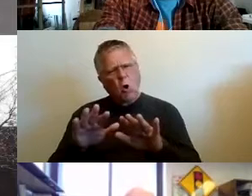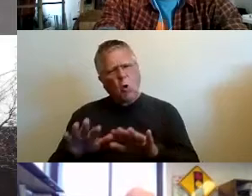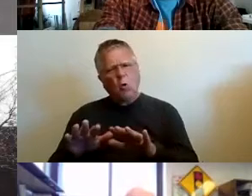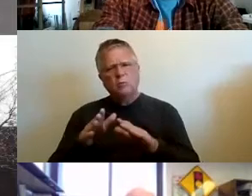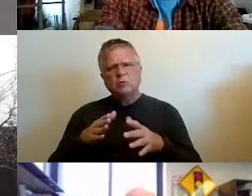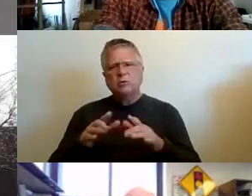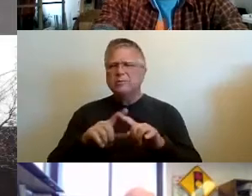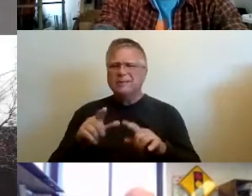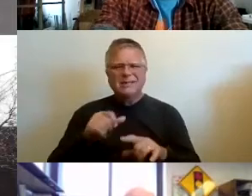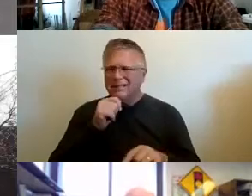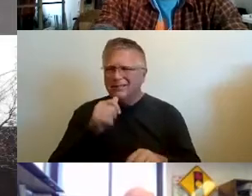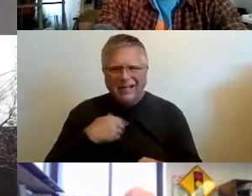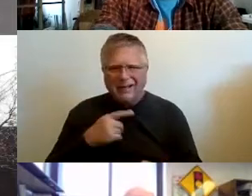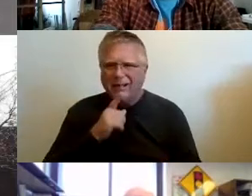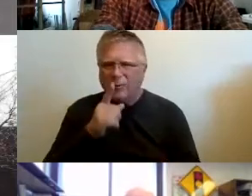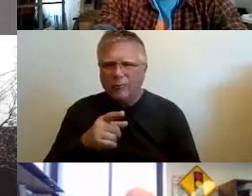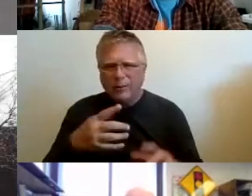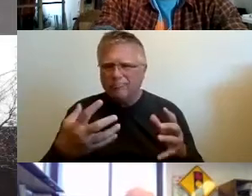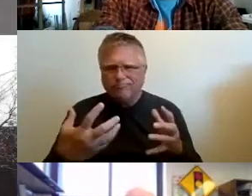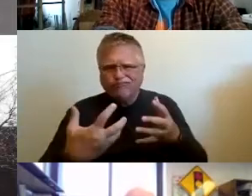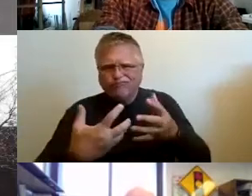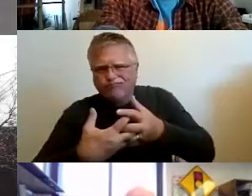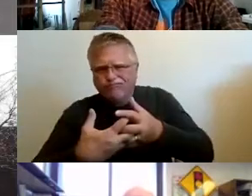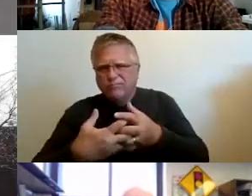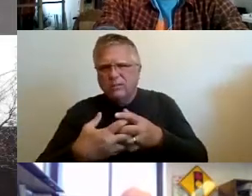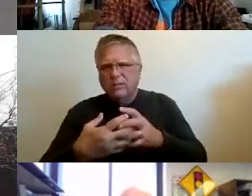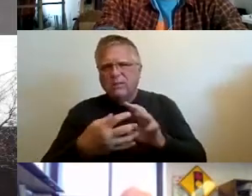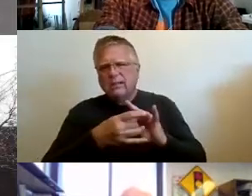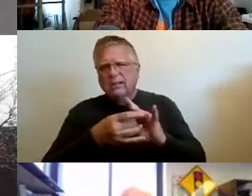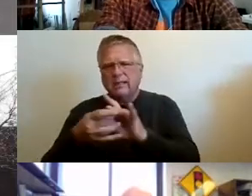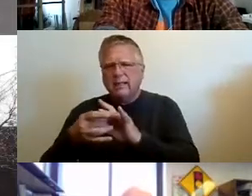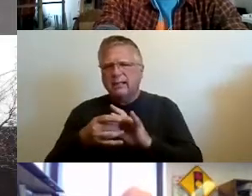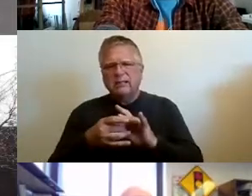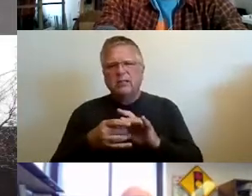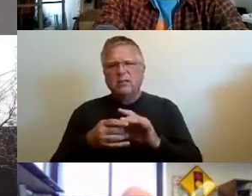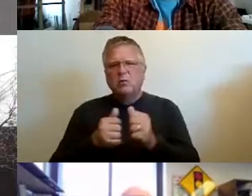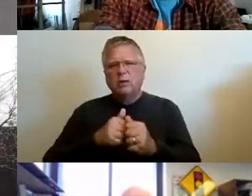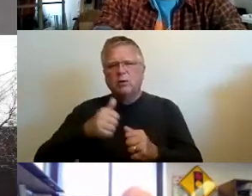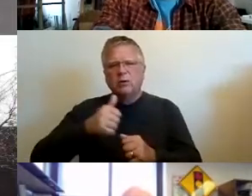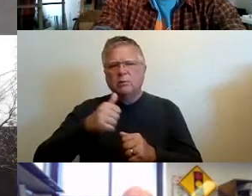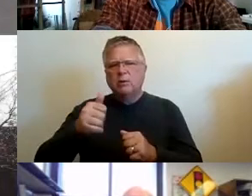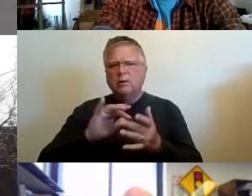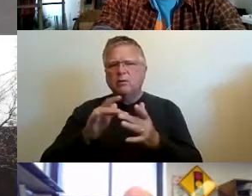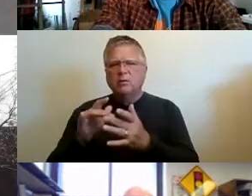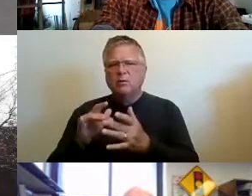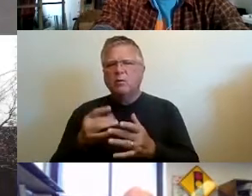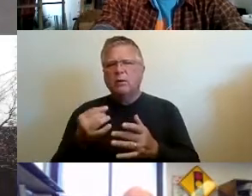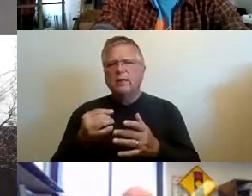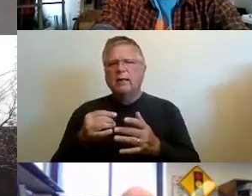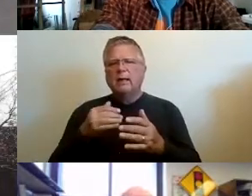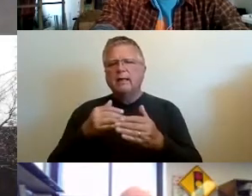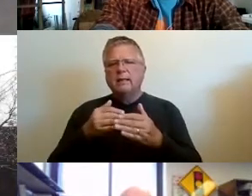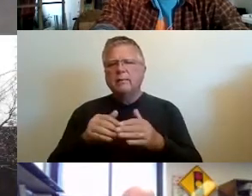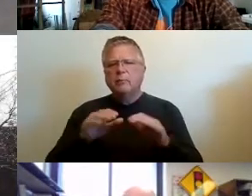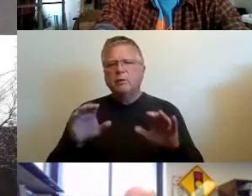lack any sort of real cohesion in how they form the transportation network. So what our neighborways do, they